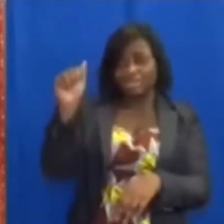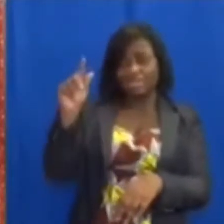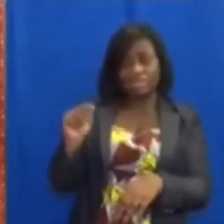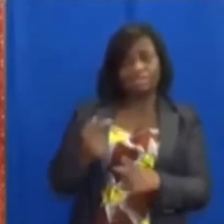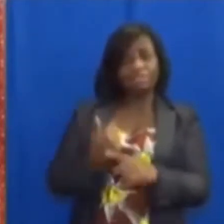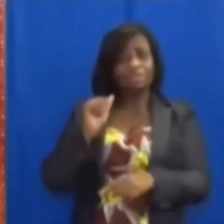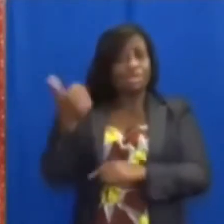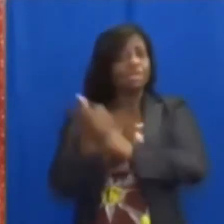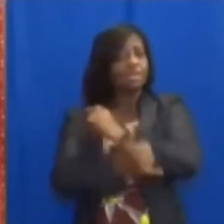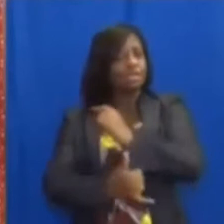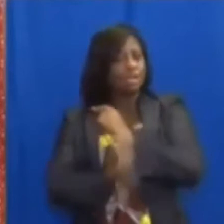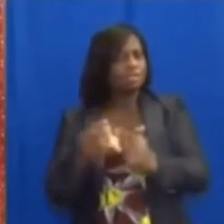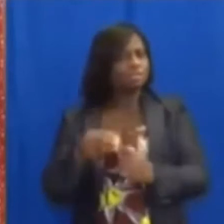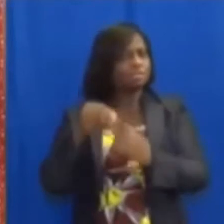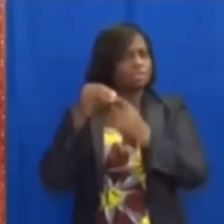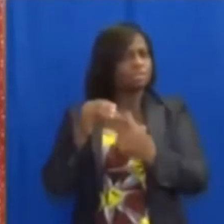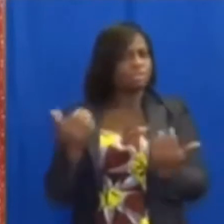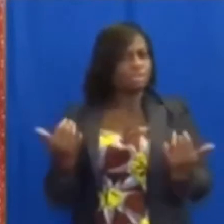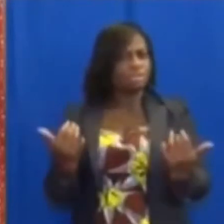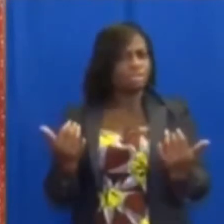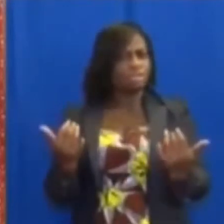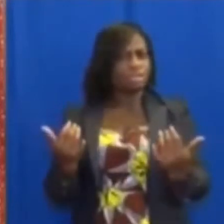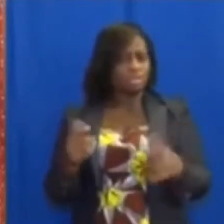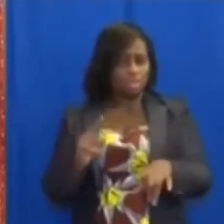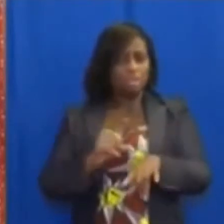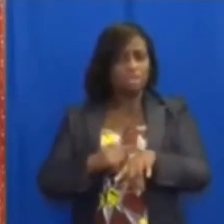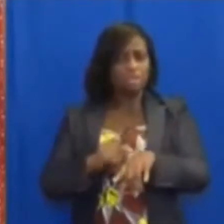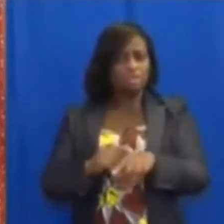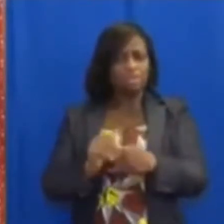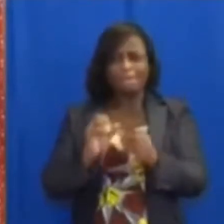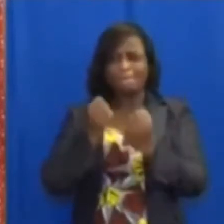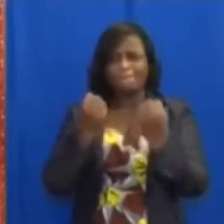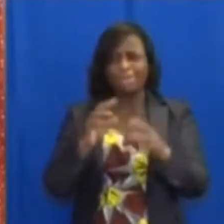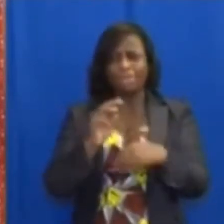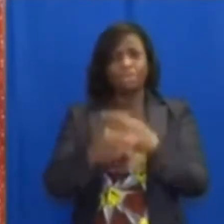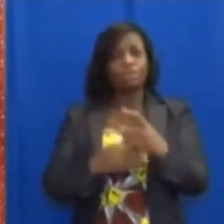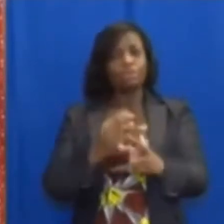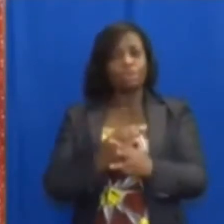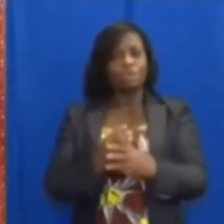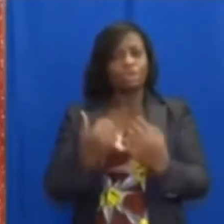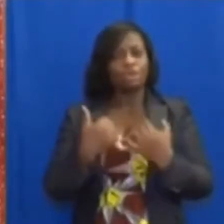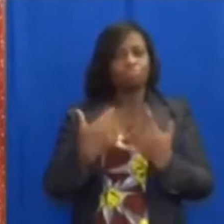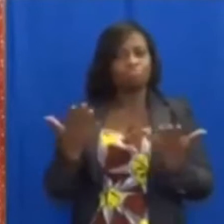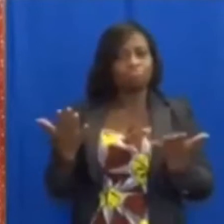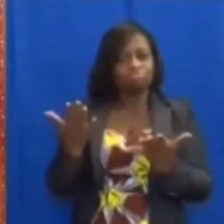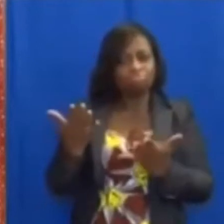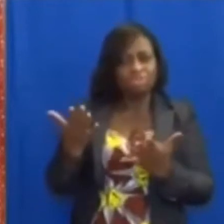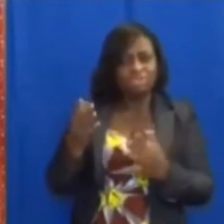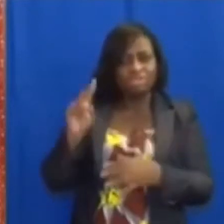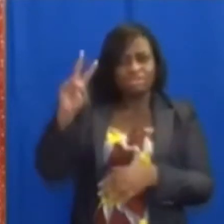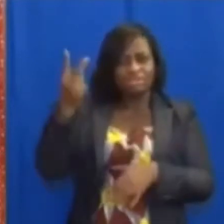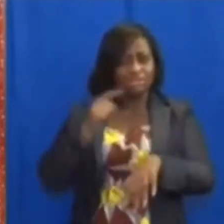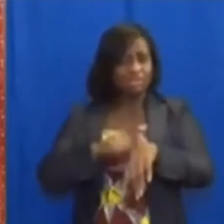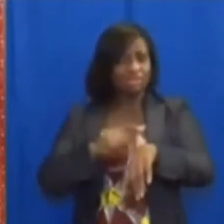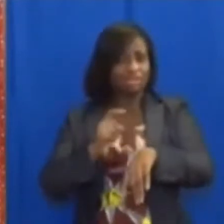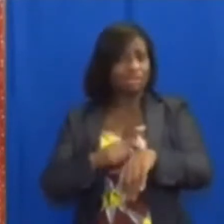other countries, especially also at a time when many parts of the world are having to grapple with the second wave